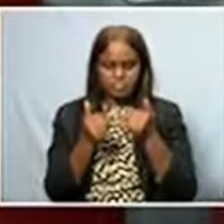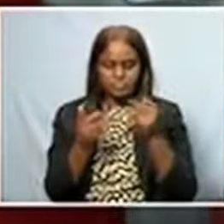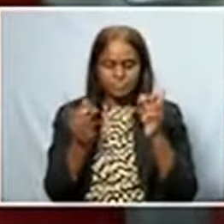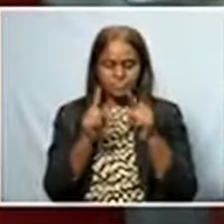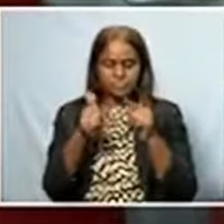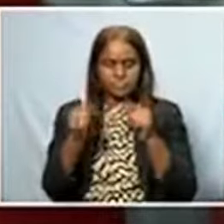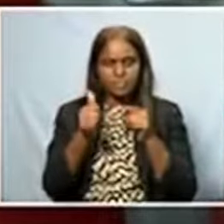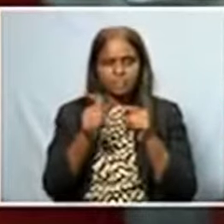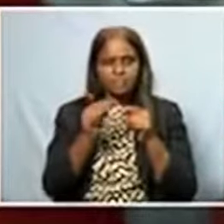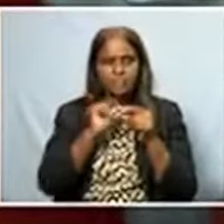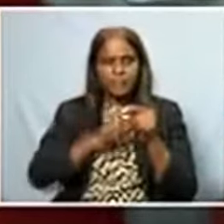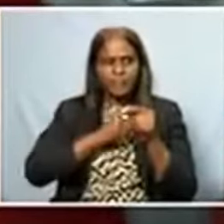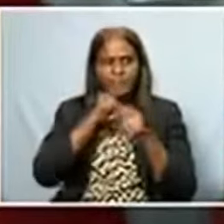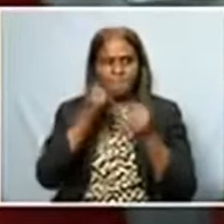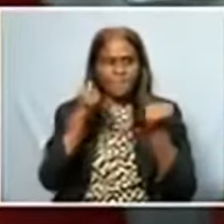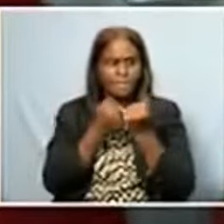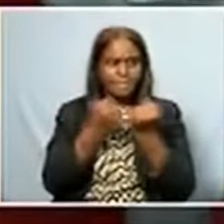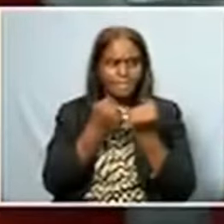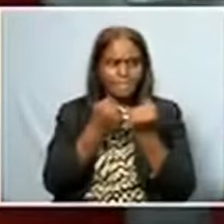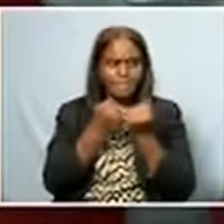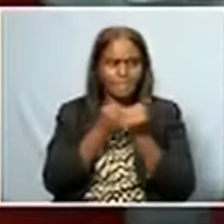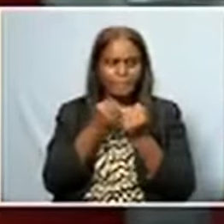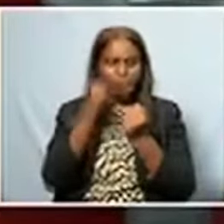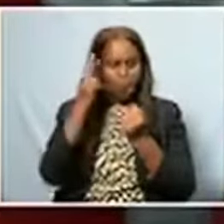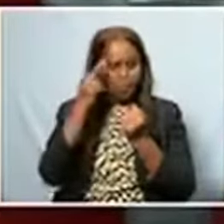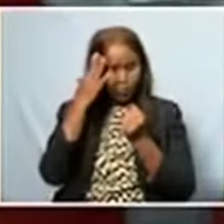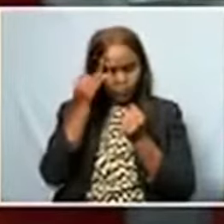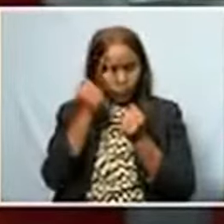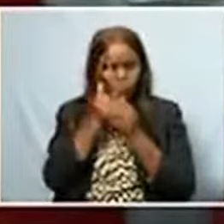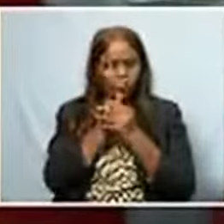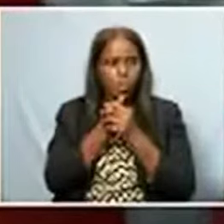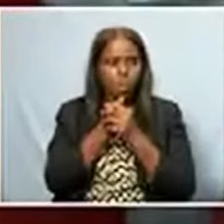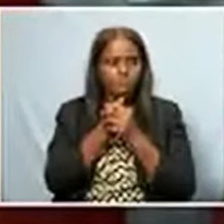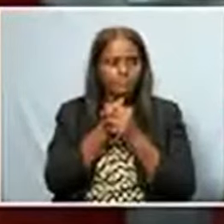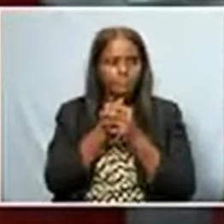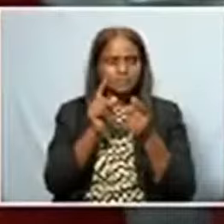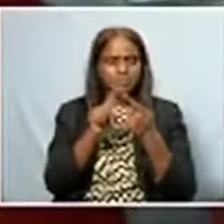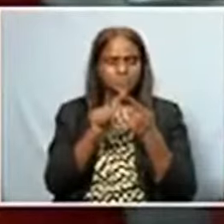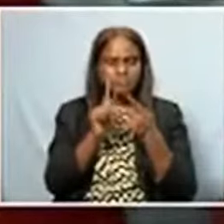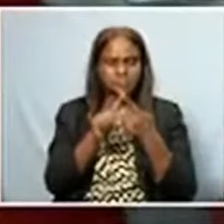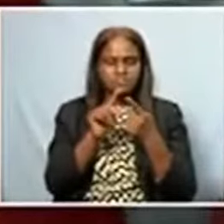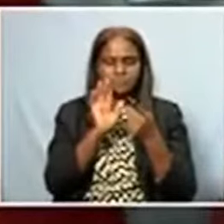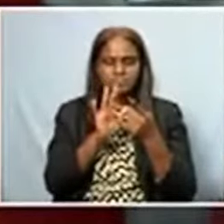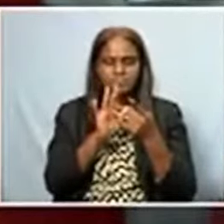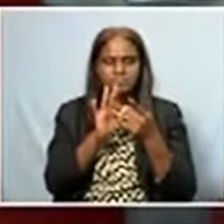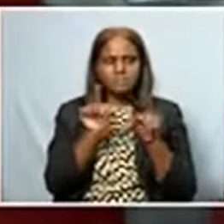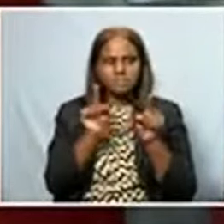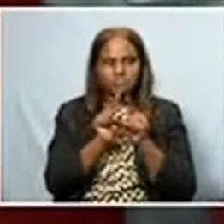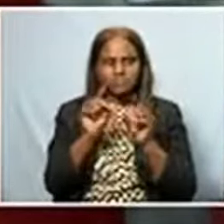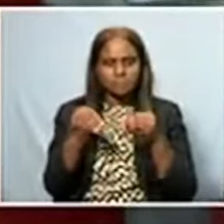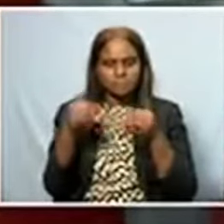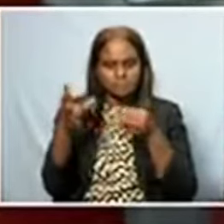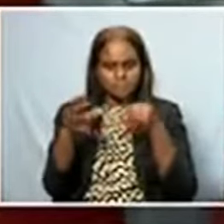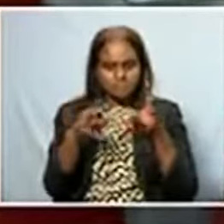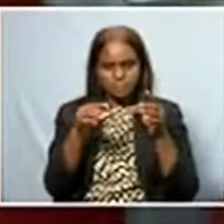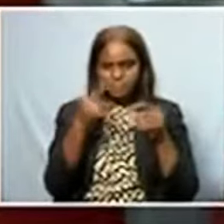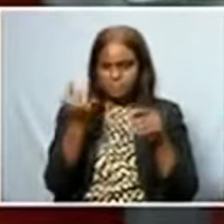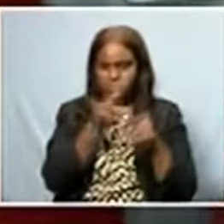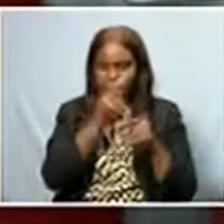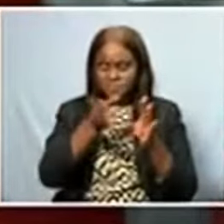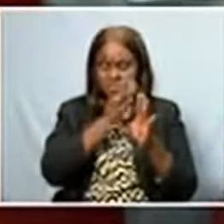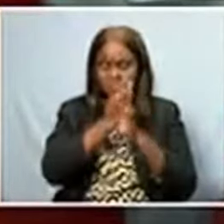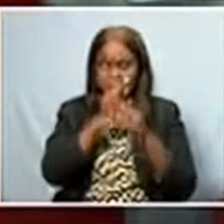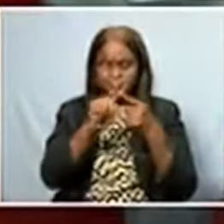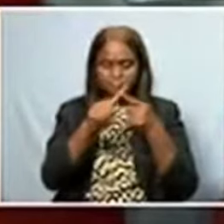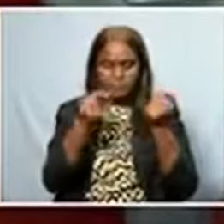not support it on the following grounds. One, the allocation is meant